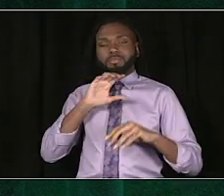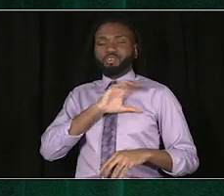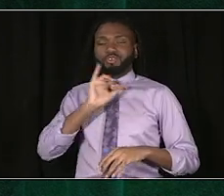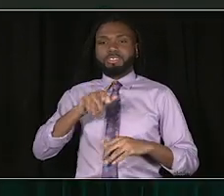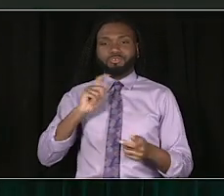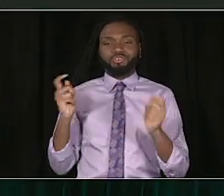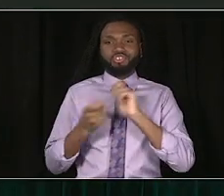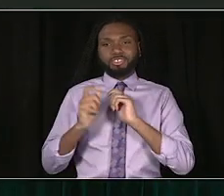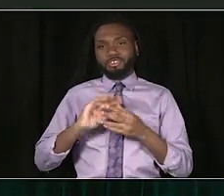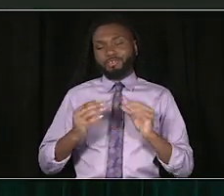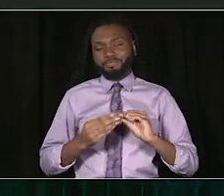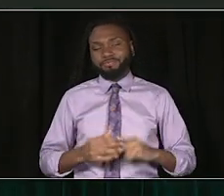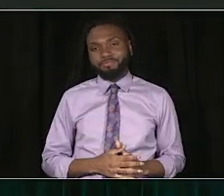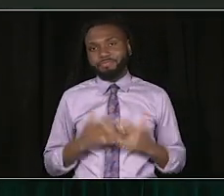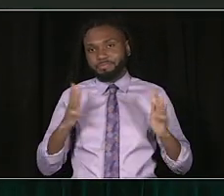it.